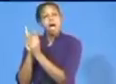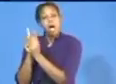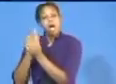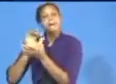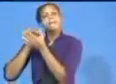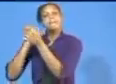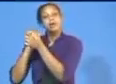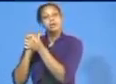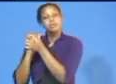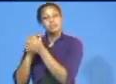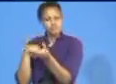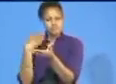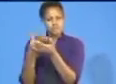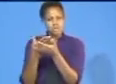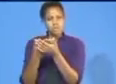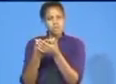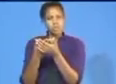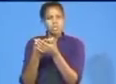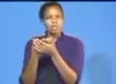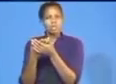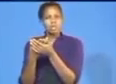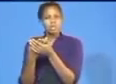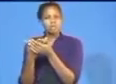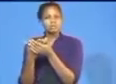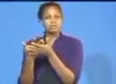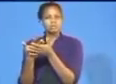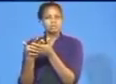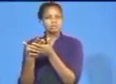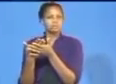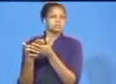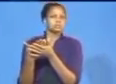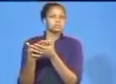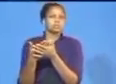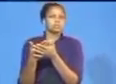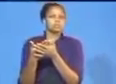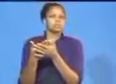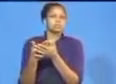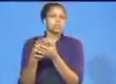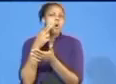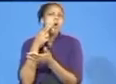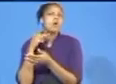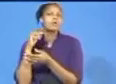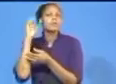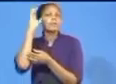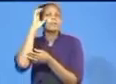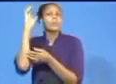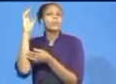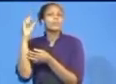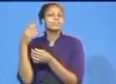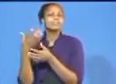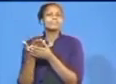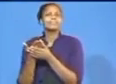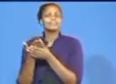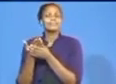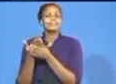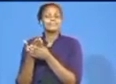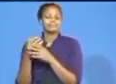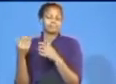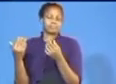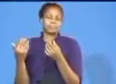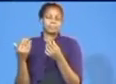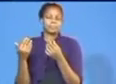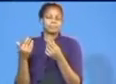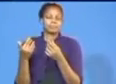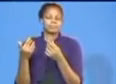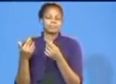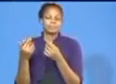the honeymoon place. He was attracted to her singing. They got to